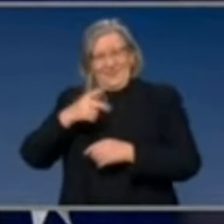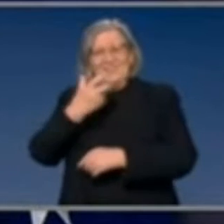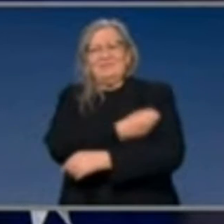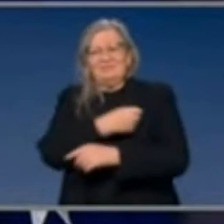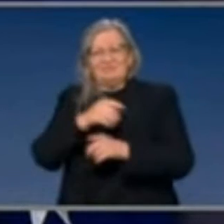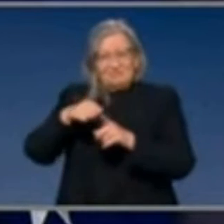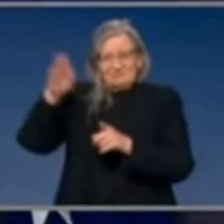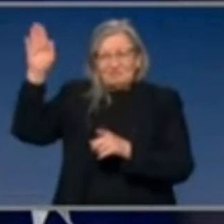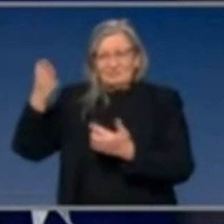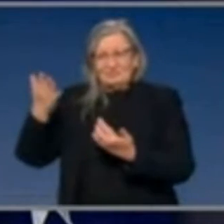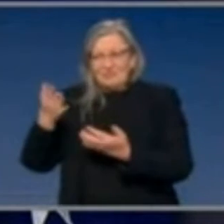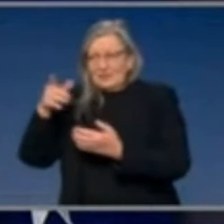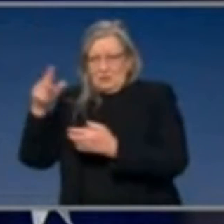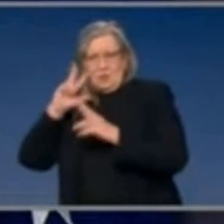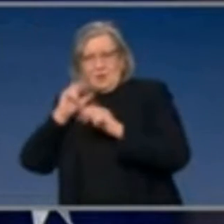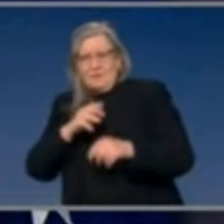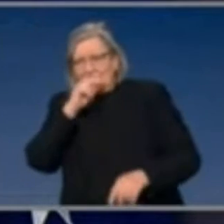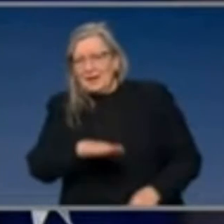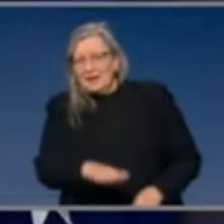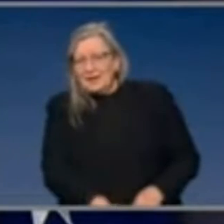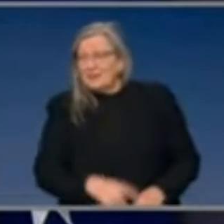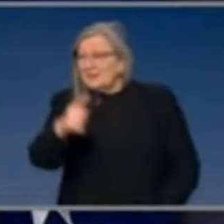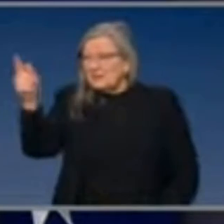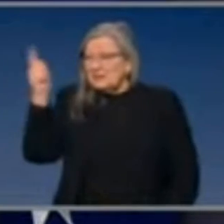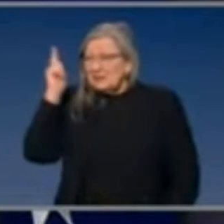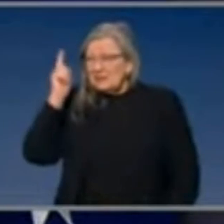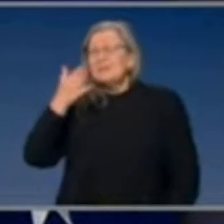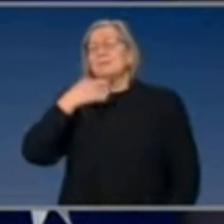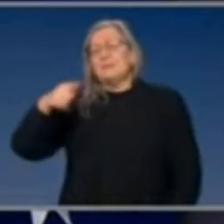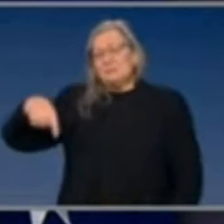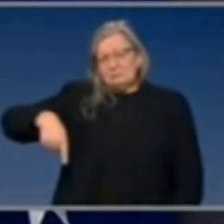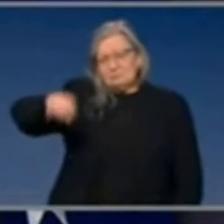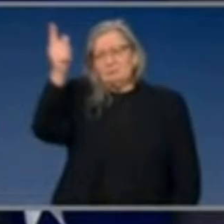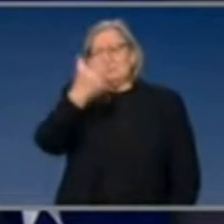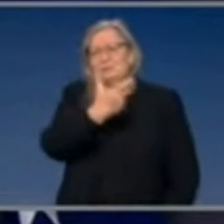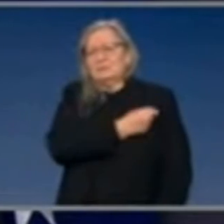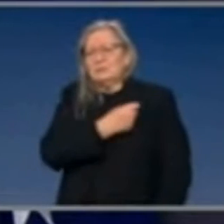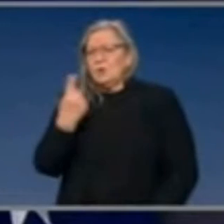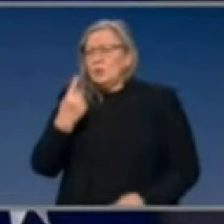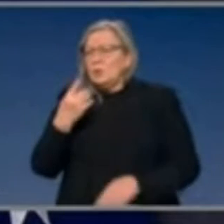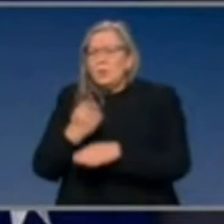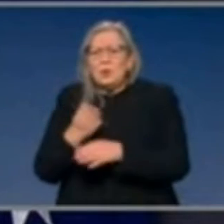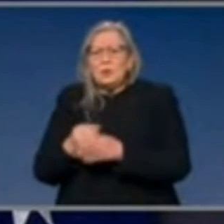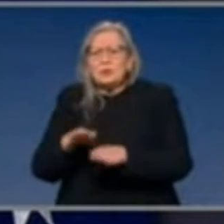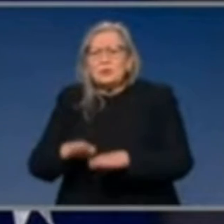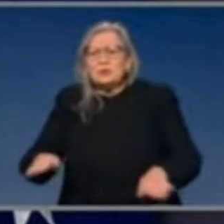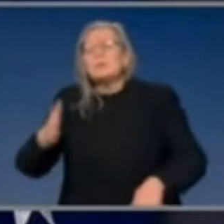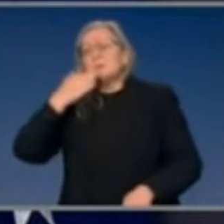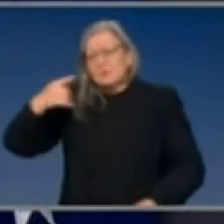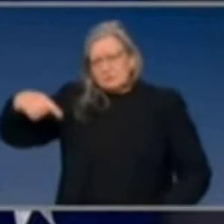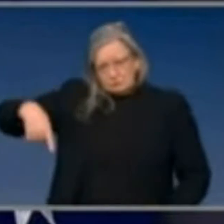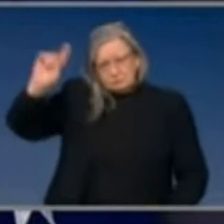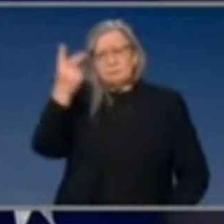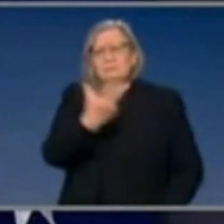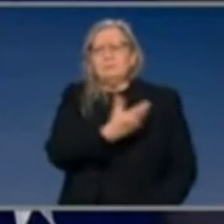of protection. Teachers, please get vaccinated. Anyone who has anything to do with young kids, please get vaccinated. I think I've made